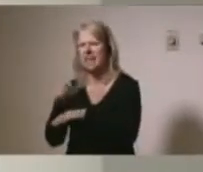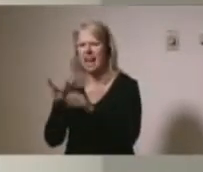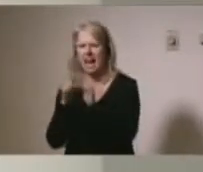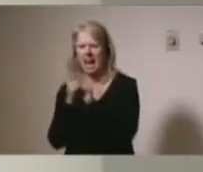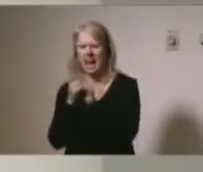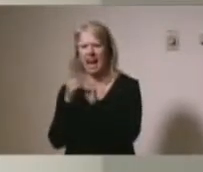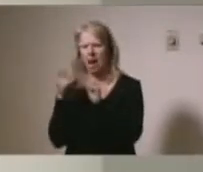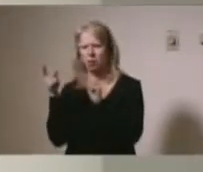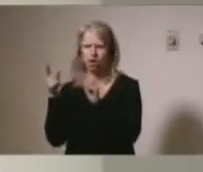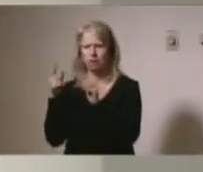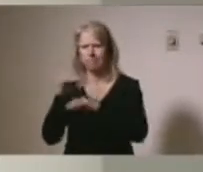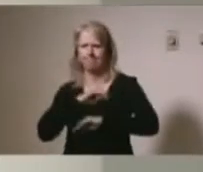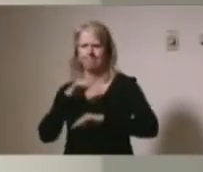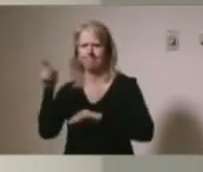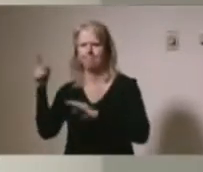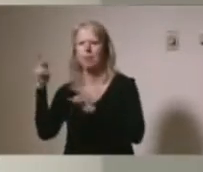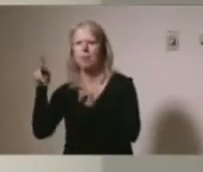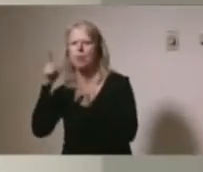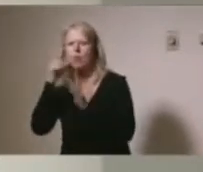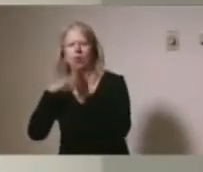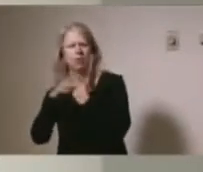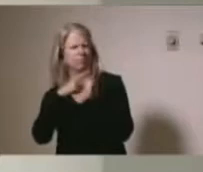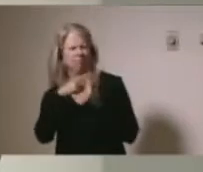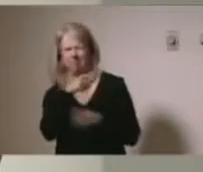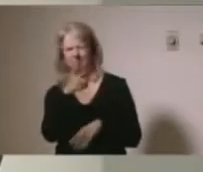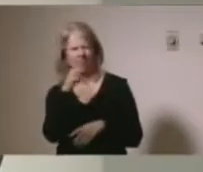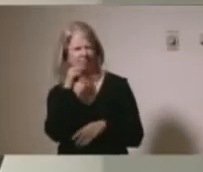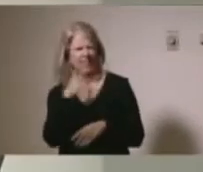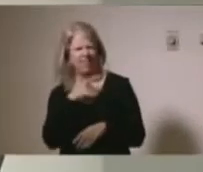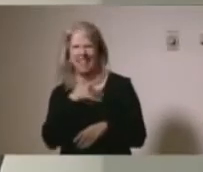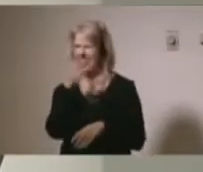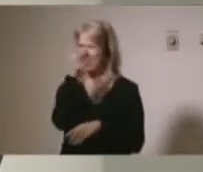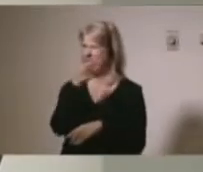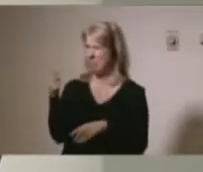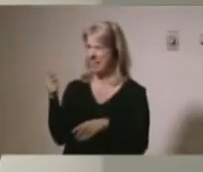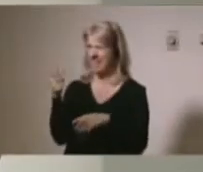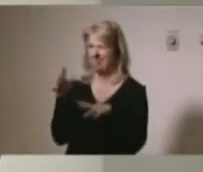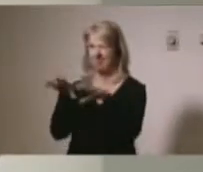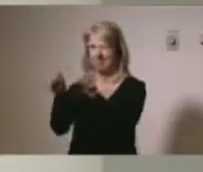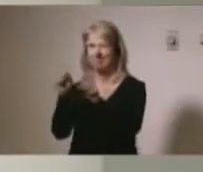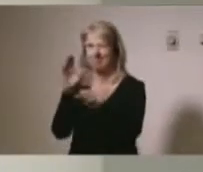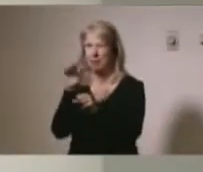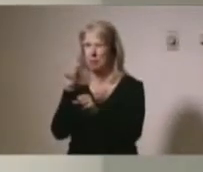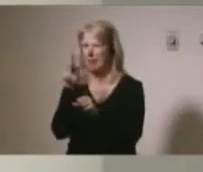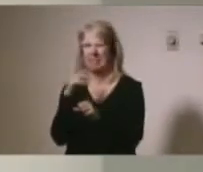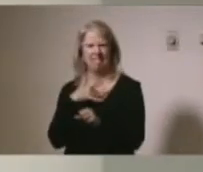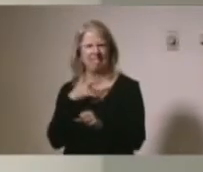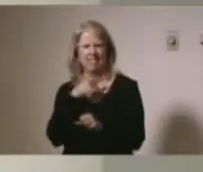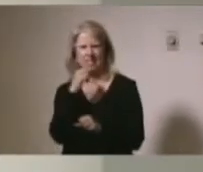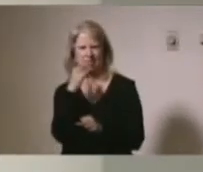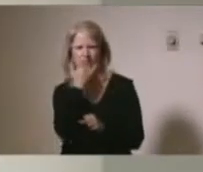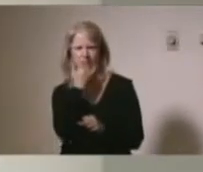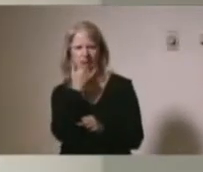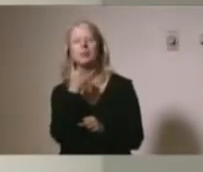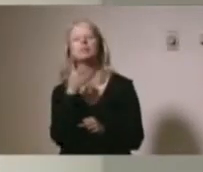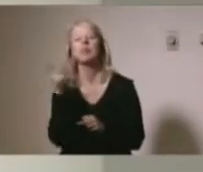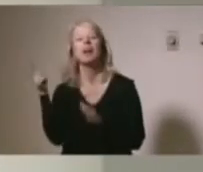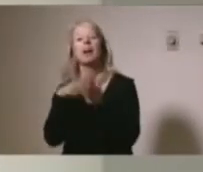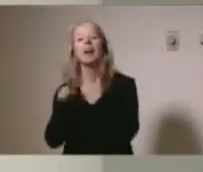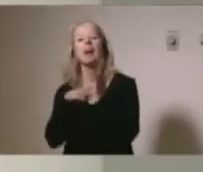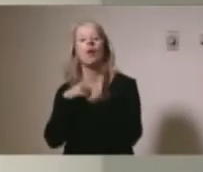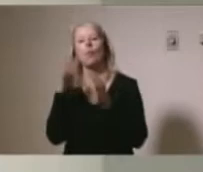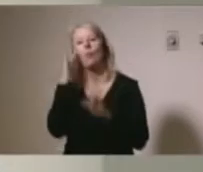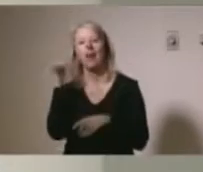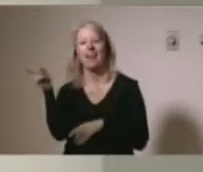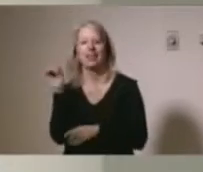its critics who felt that it was inappropriate for the government to be in banking. This criticism was coming from the